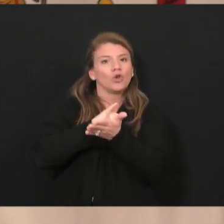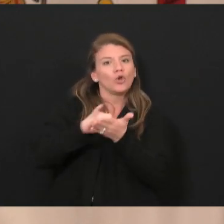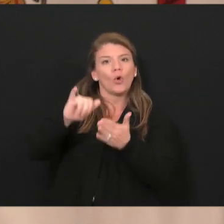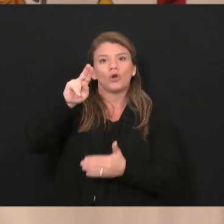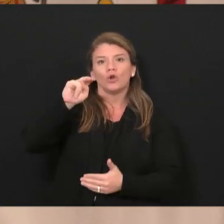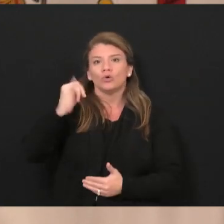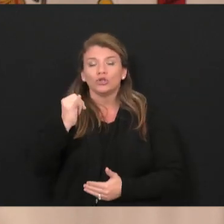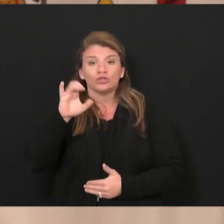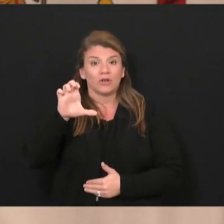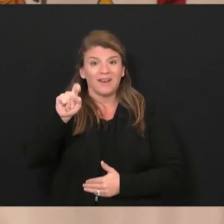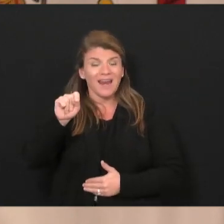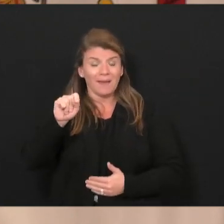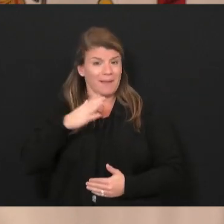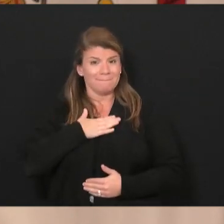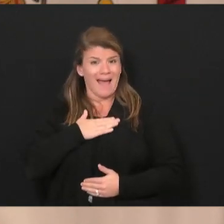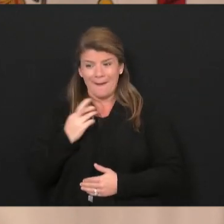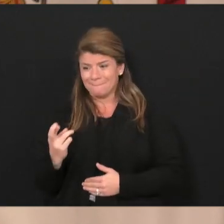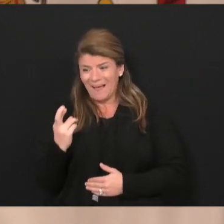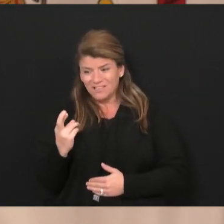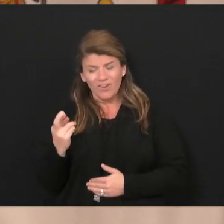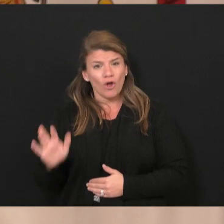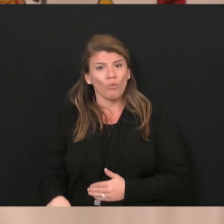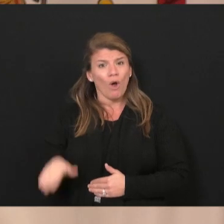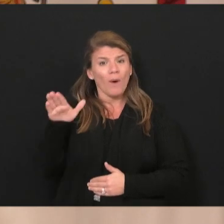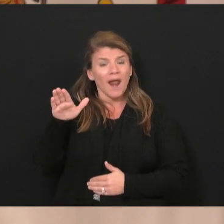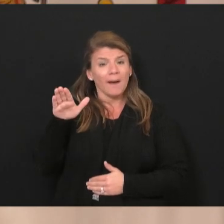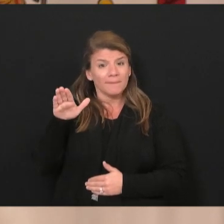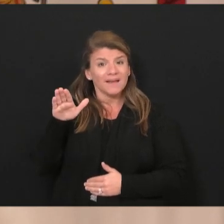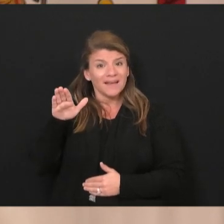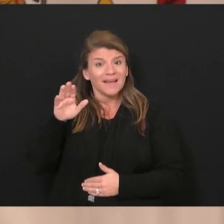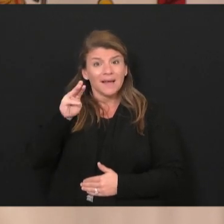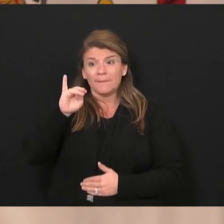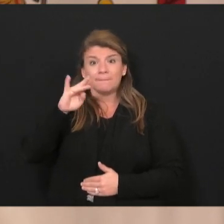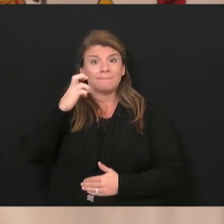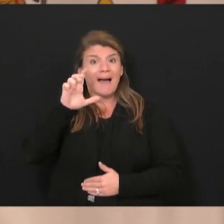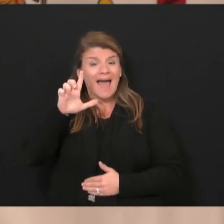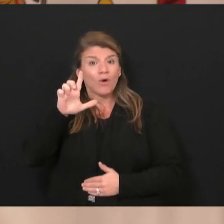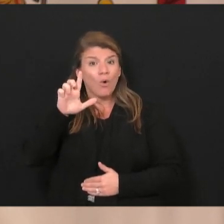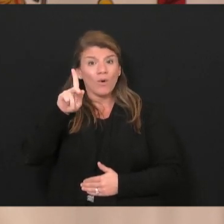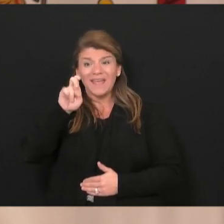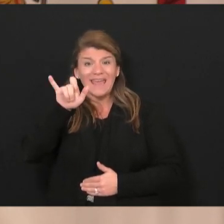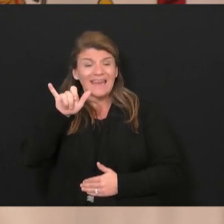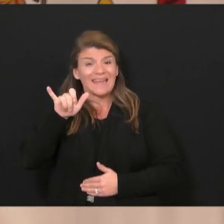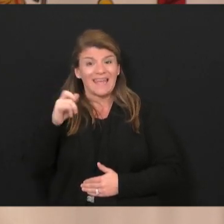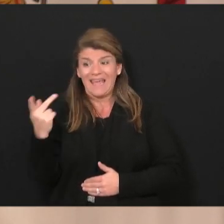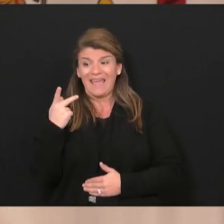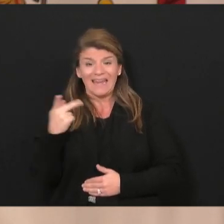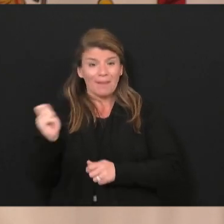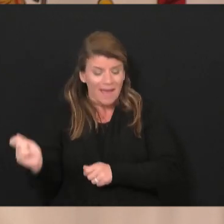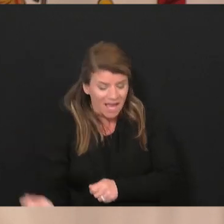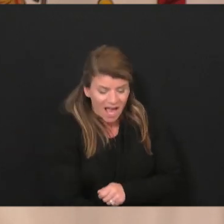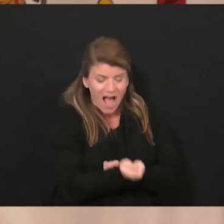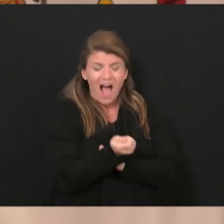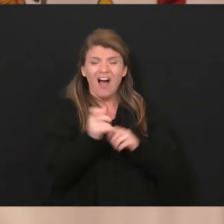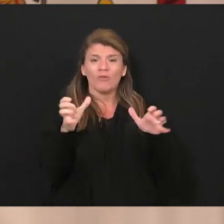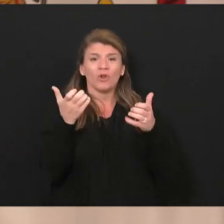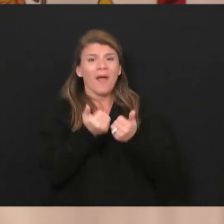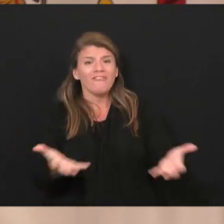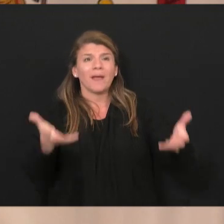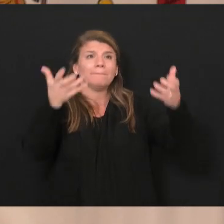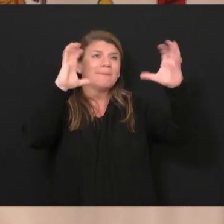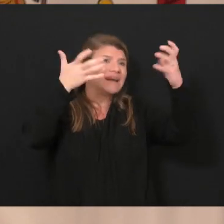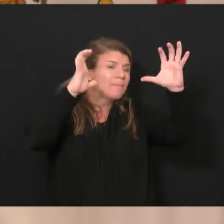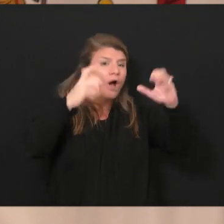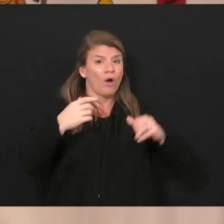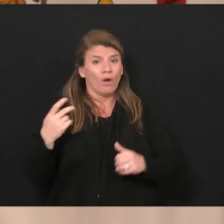you know, one of my best friends growing up in my whole life, Dr. Mike Lucchini and everything, Mike and I played golf. We did everything together. We played basketball, everything,